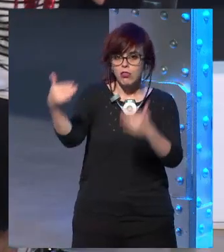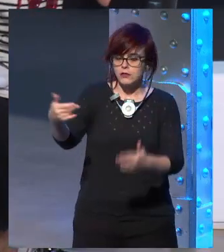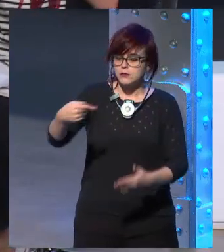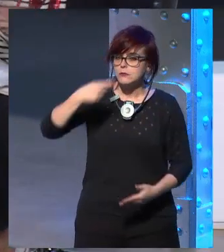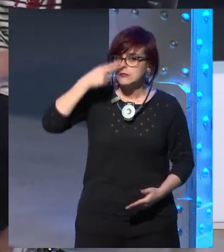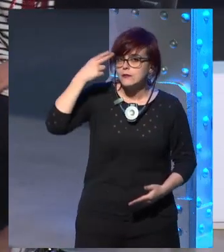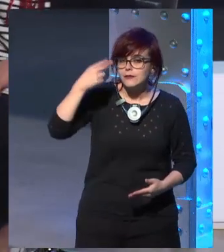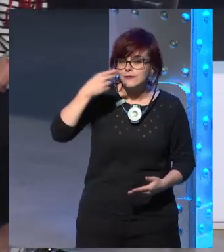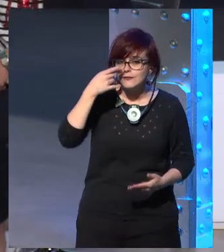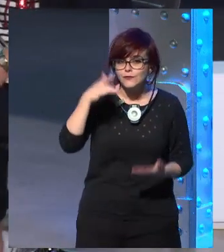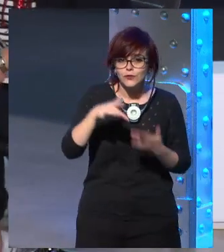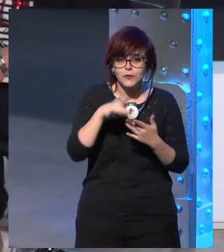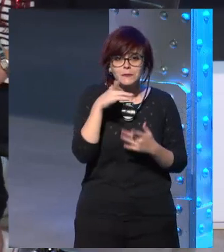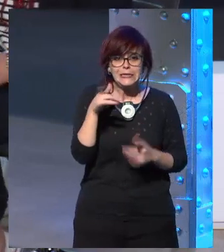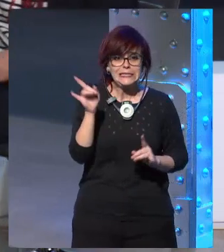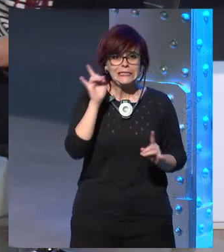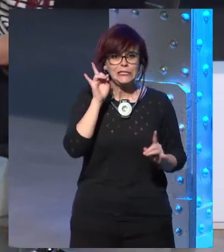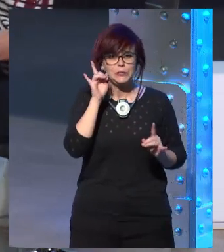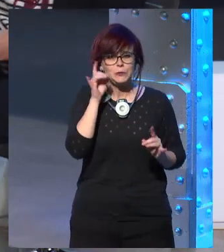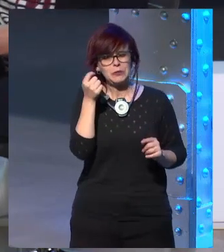It has been very interesting.